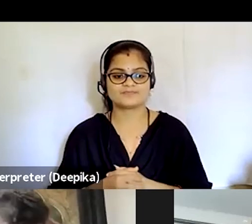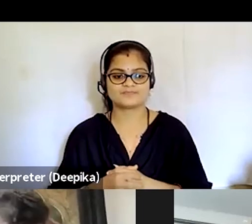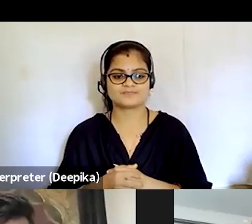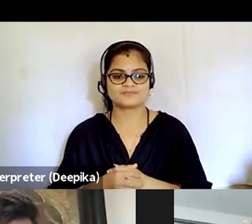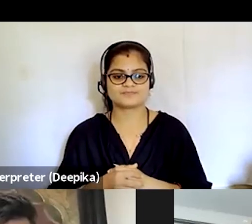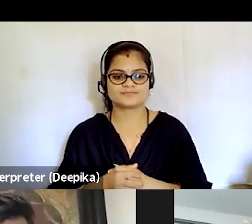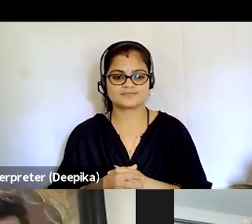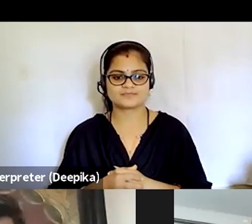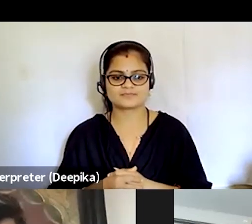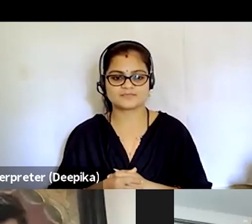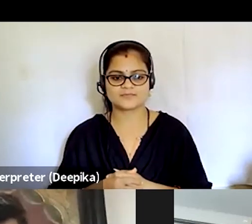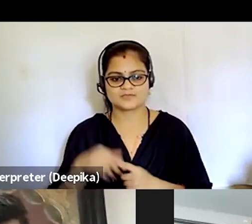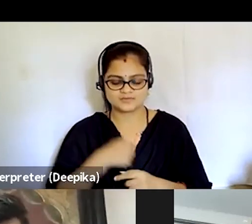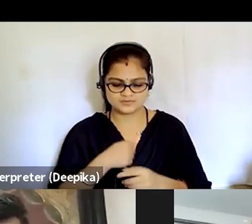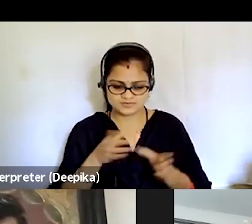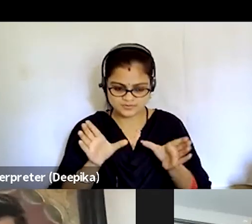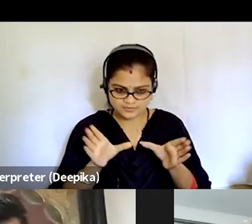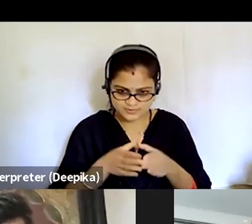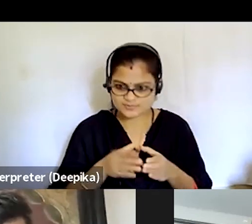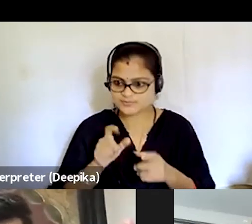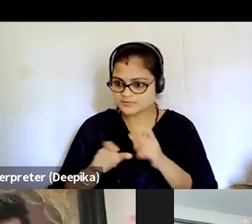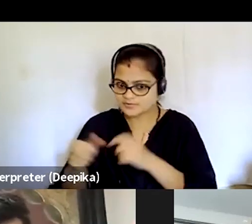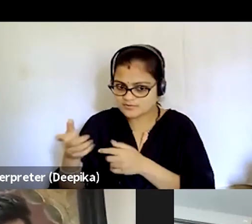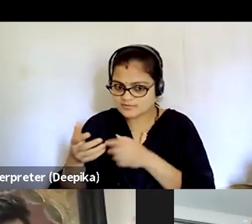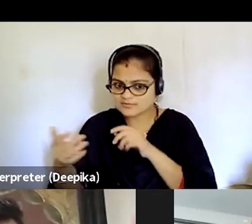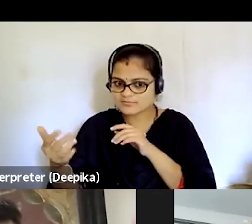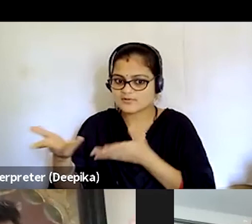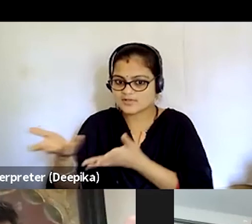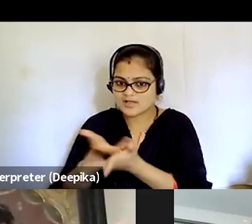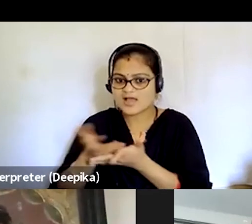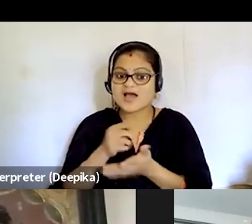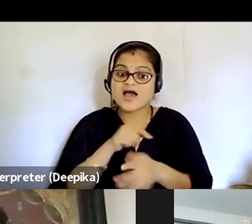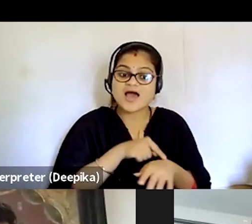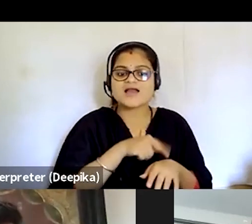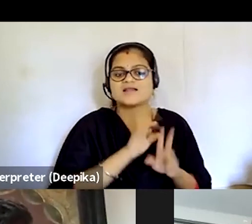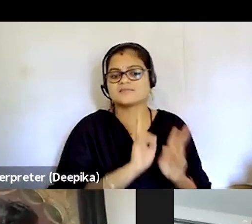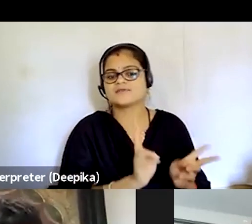were forming a community, you were interacting with people. It's just a different platform.